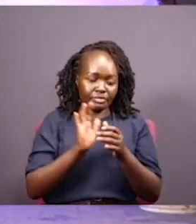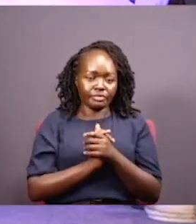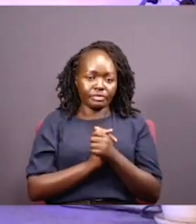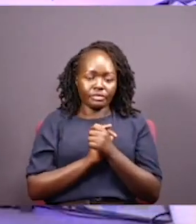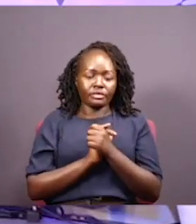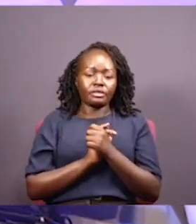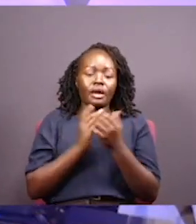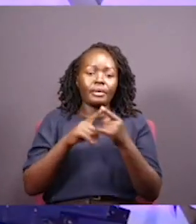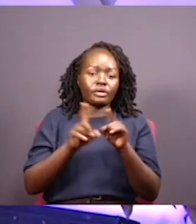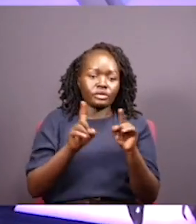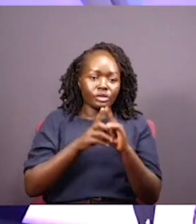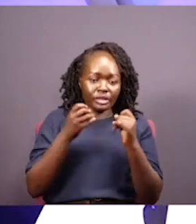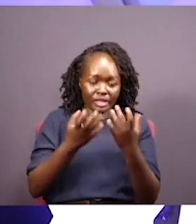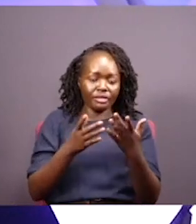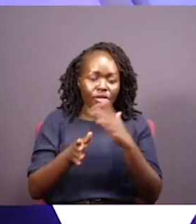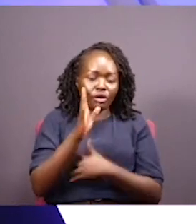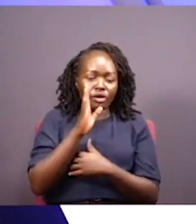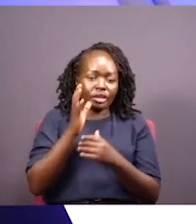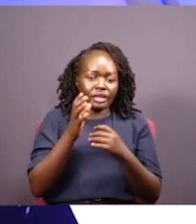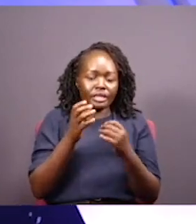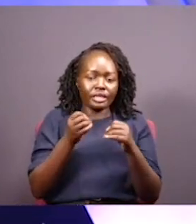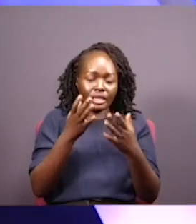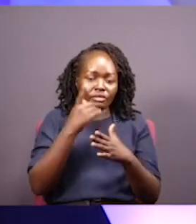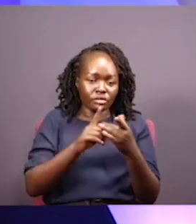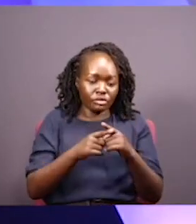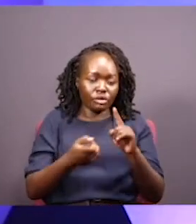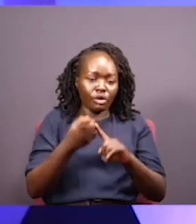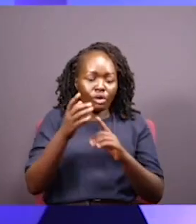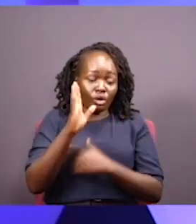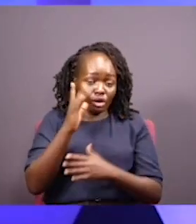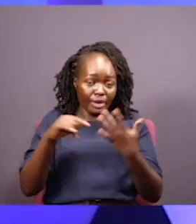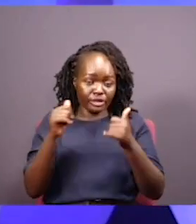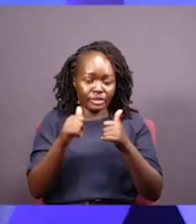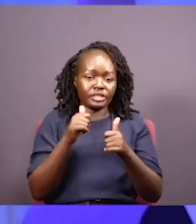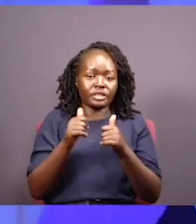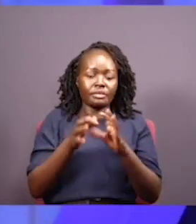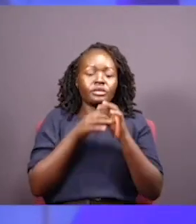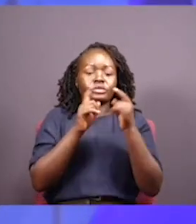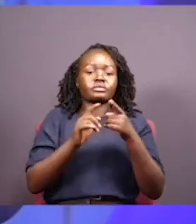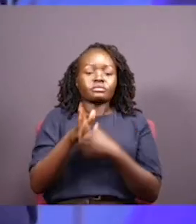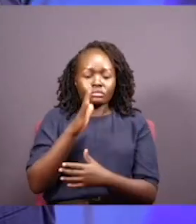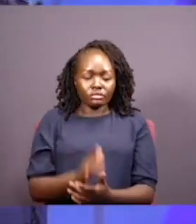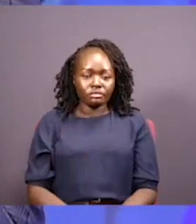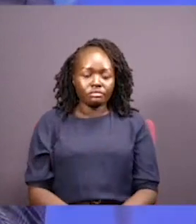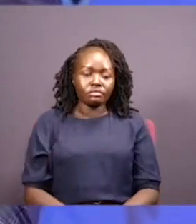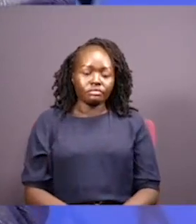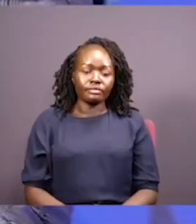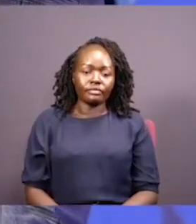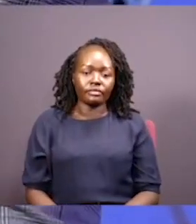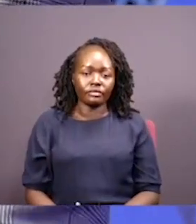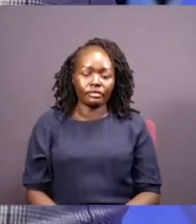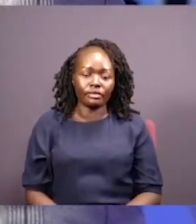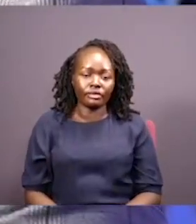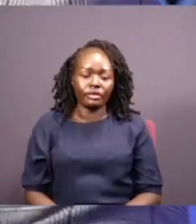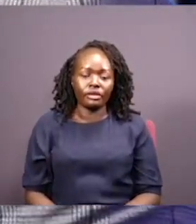also unto God, give to God that which belongs to God. He displayed his